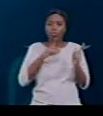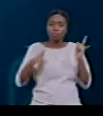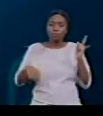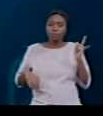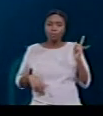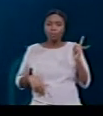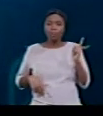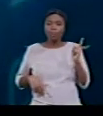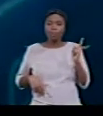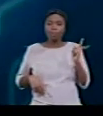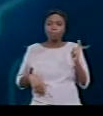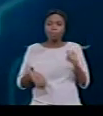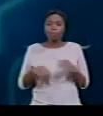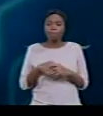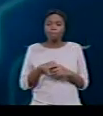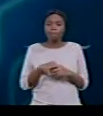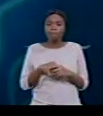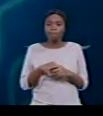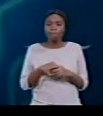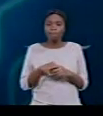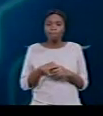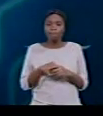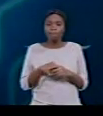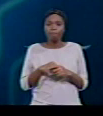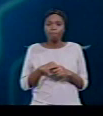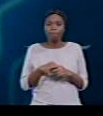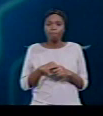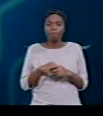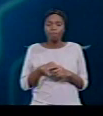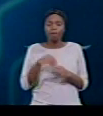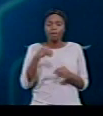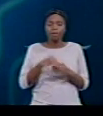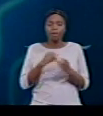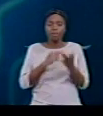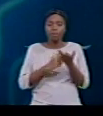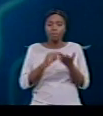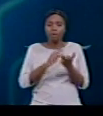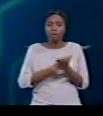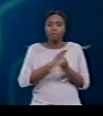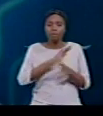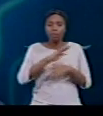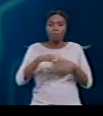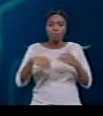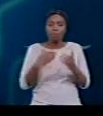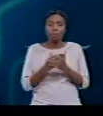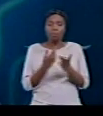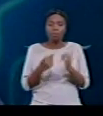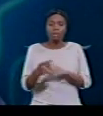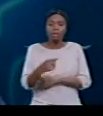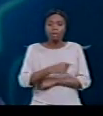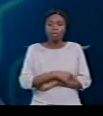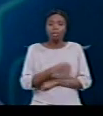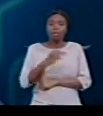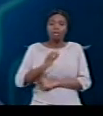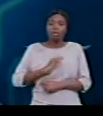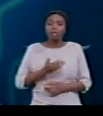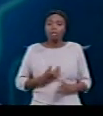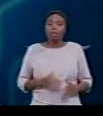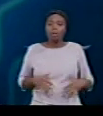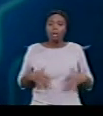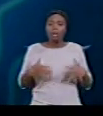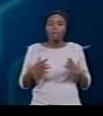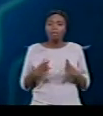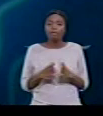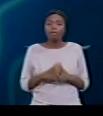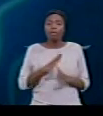In righteousness. In holiness. All the days of your life. With every day of your